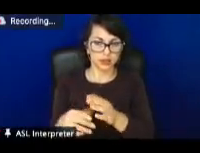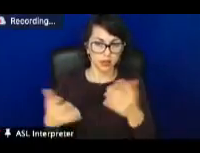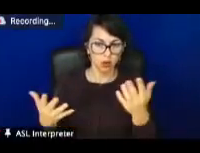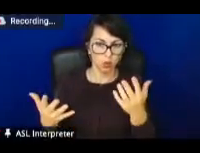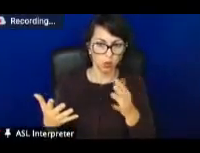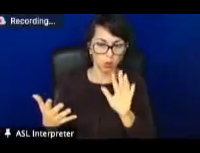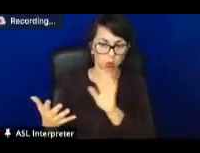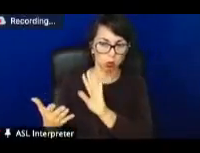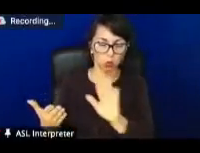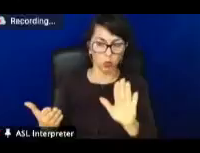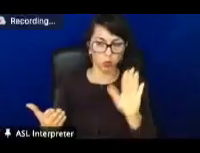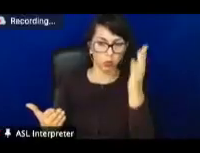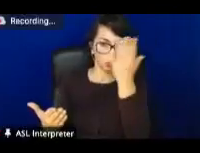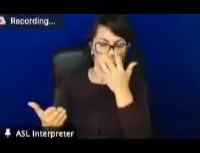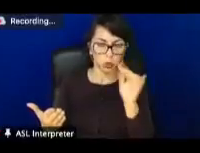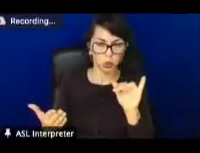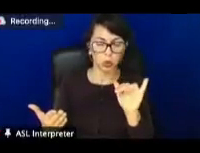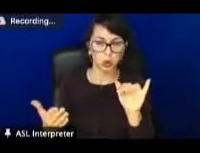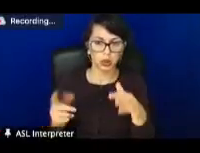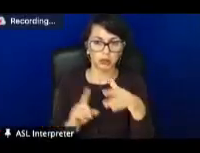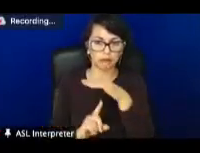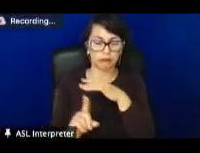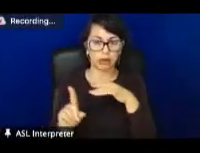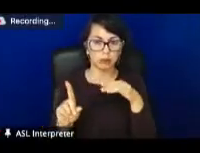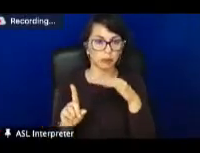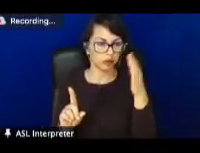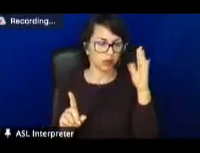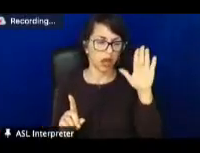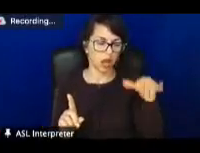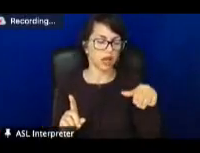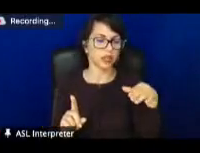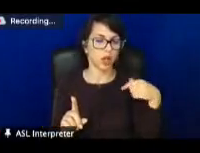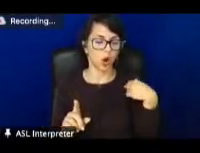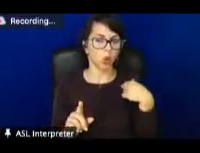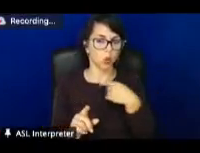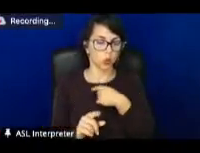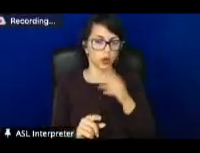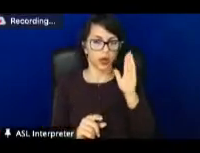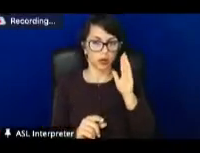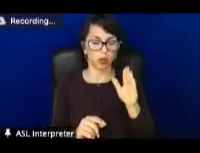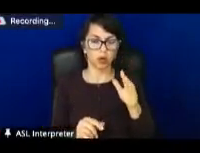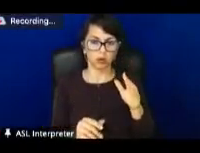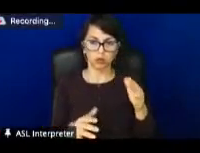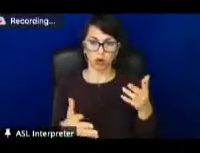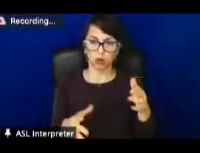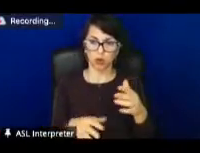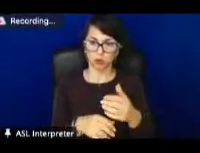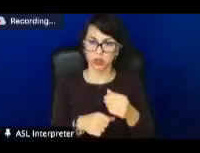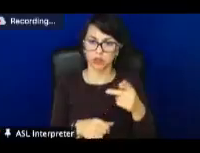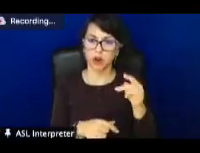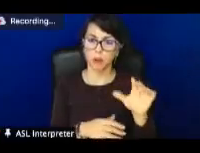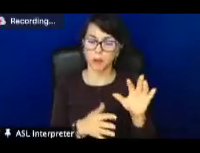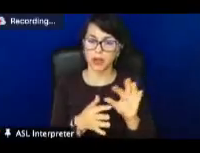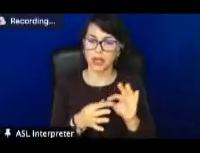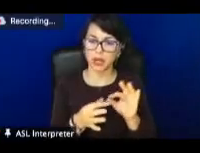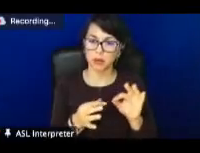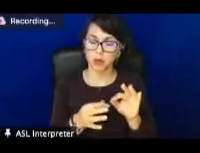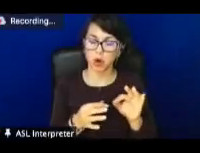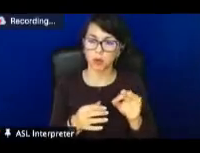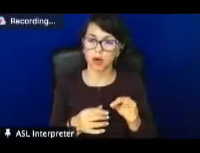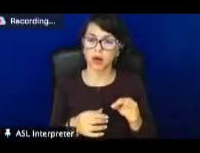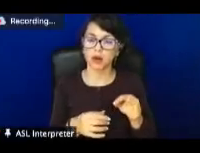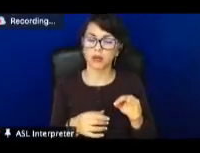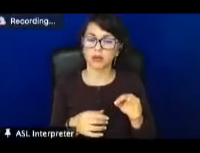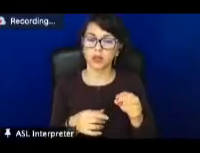going to have public input from the time that we post any draft maps. And if we're going to have public input